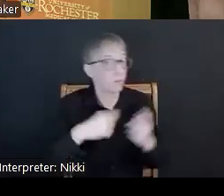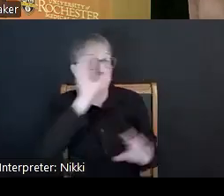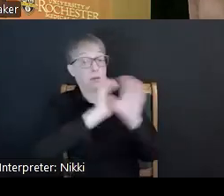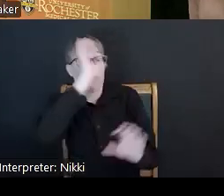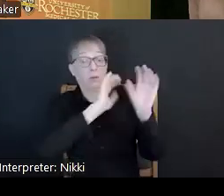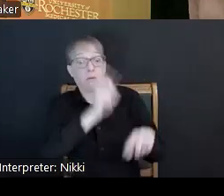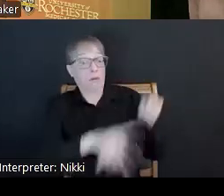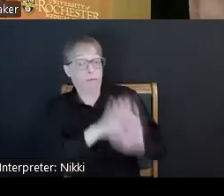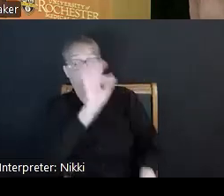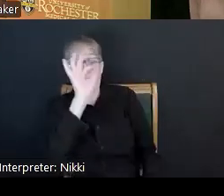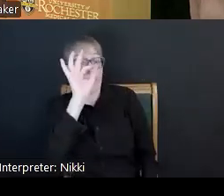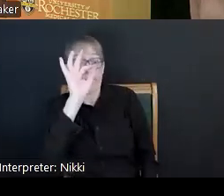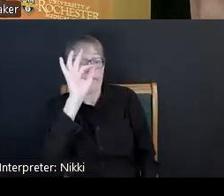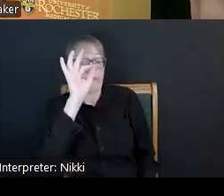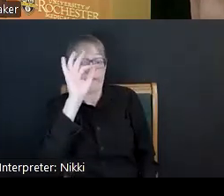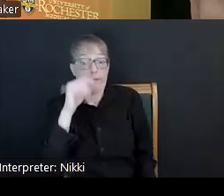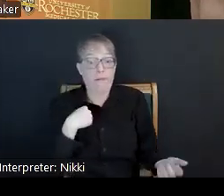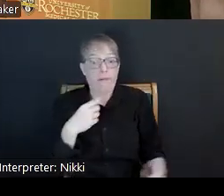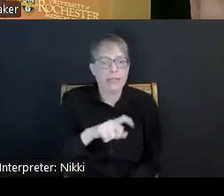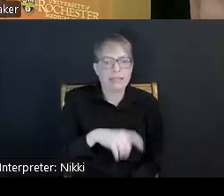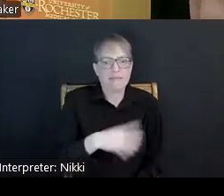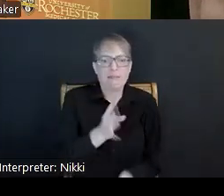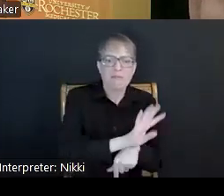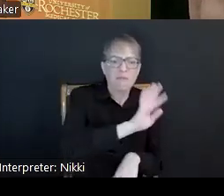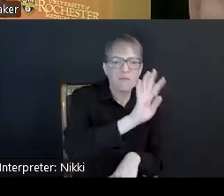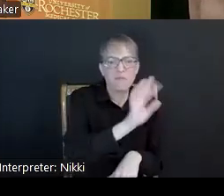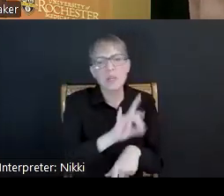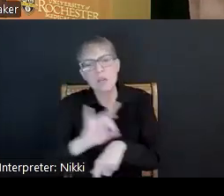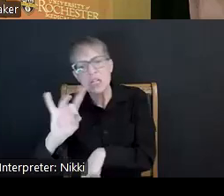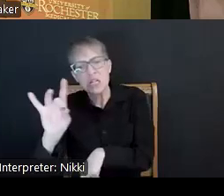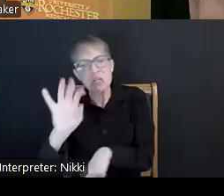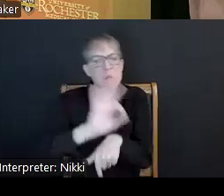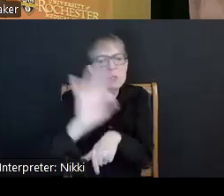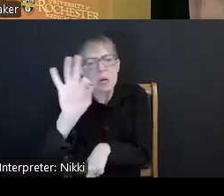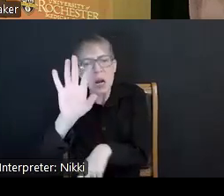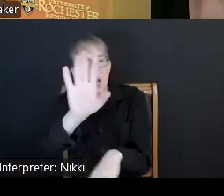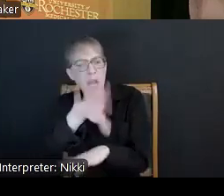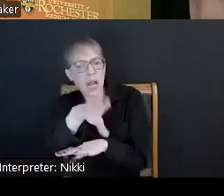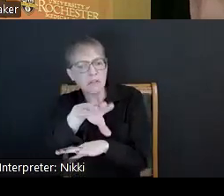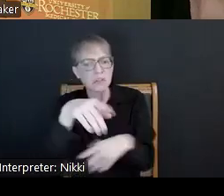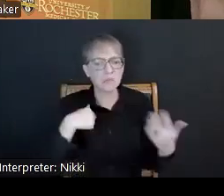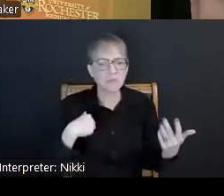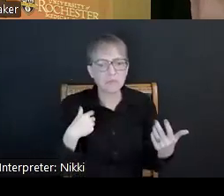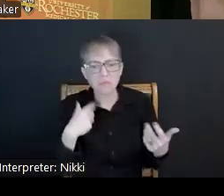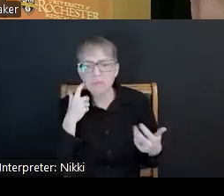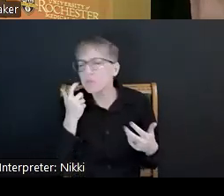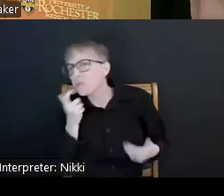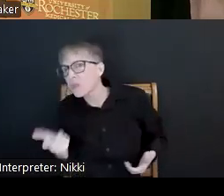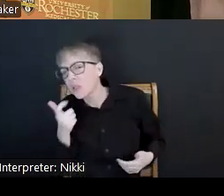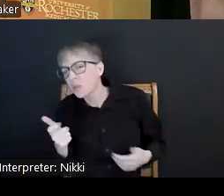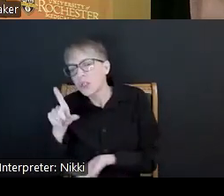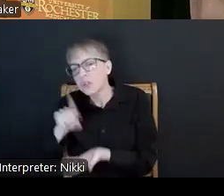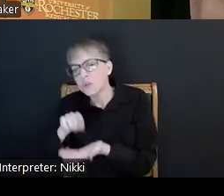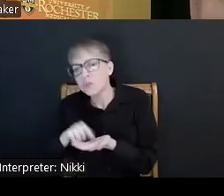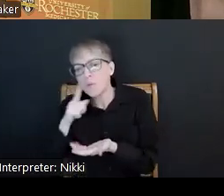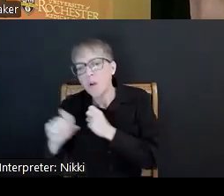o'clock until about 8 or 9 o'clock. Practically every afternoon. I mean, I even watch the paper for ads. Why do you keep